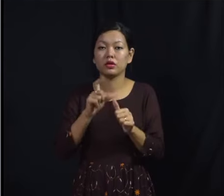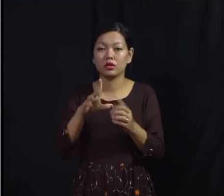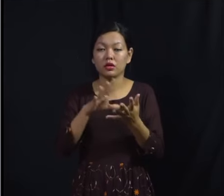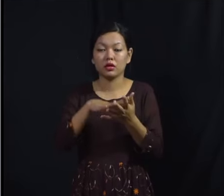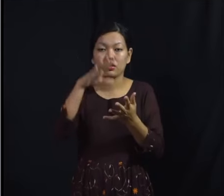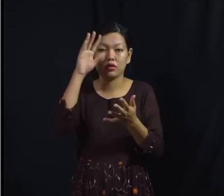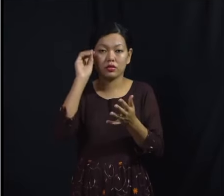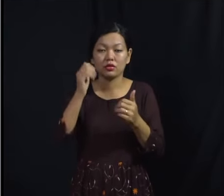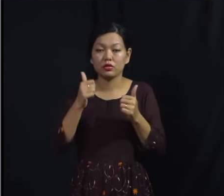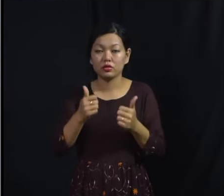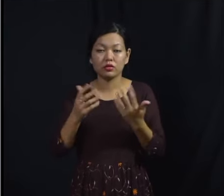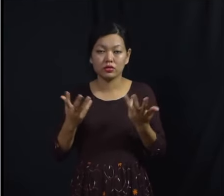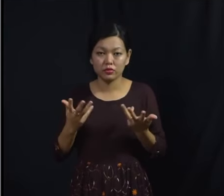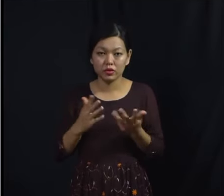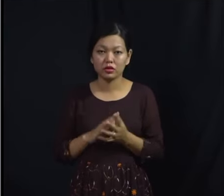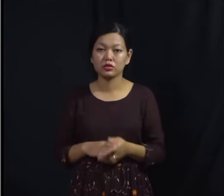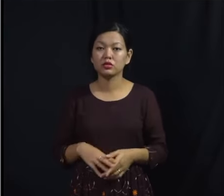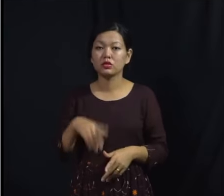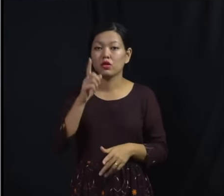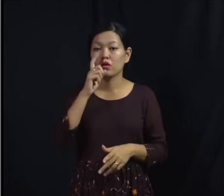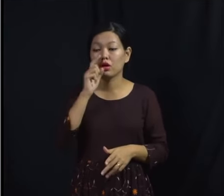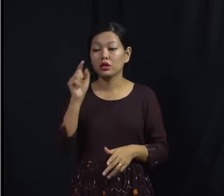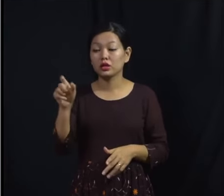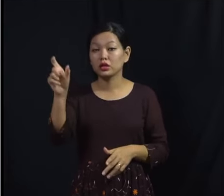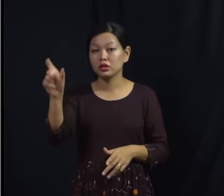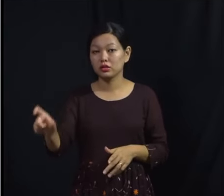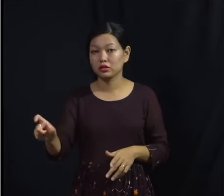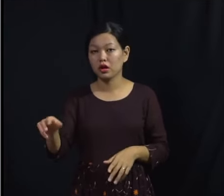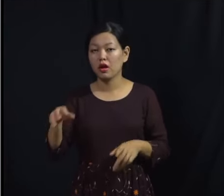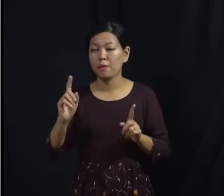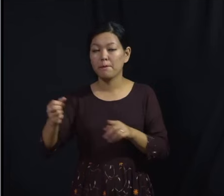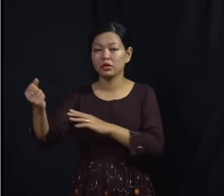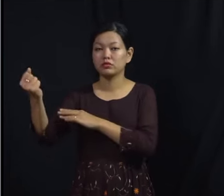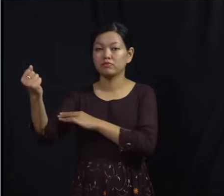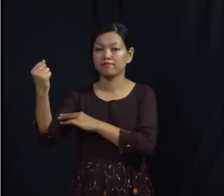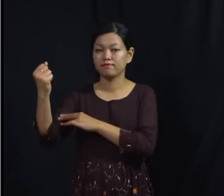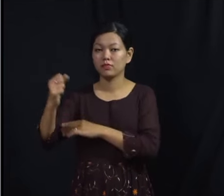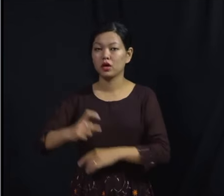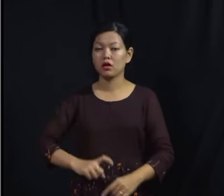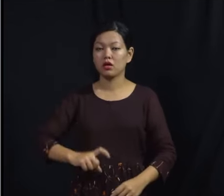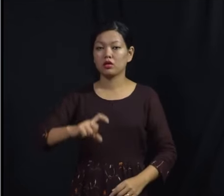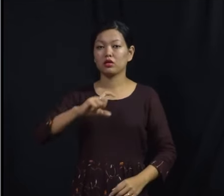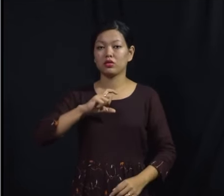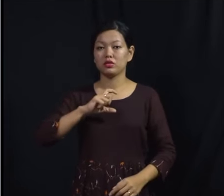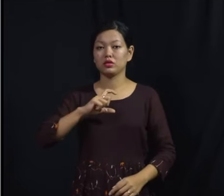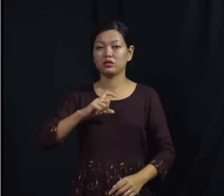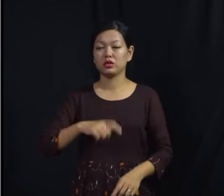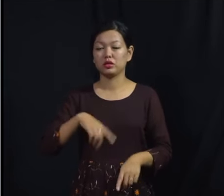who has to travel a long distance in order to get her education, who is facing a lot of